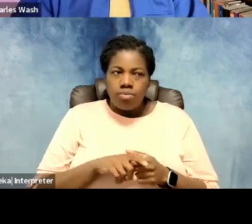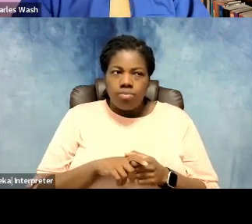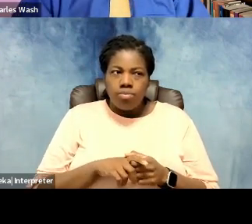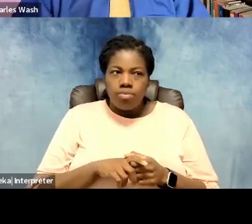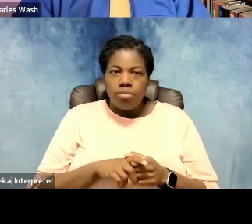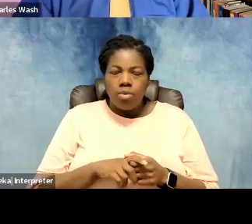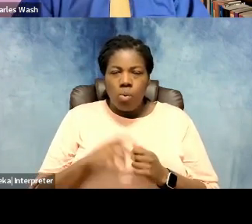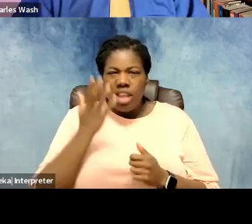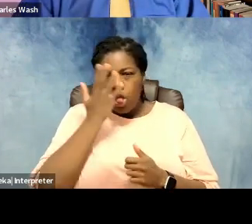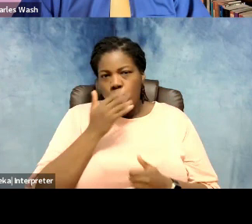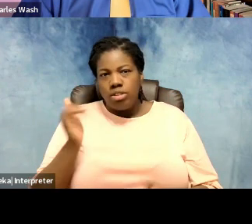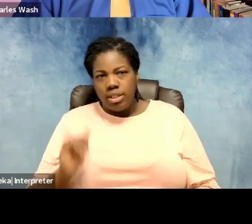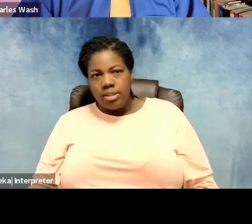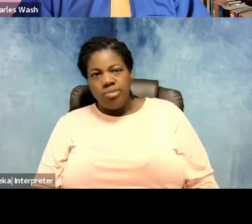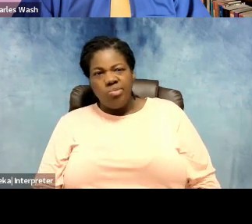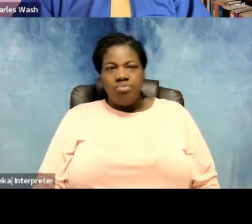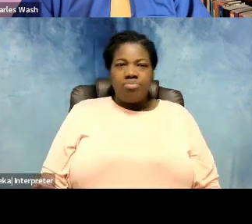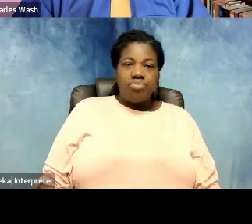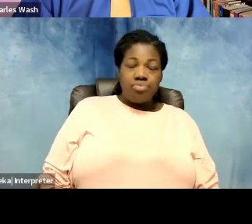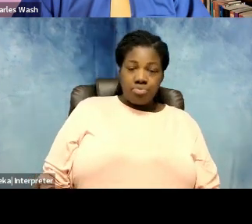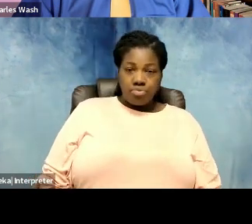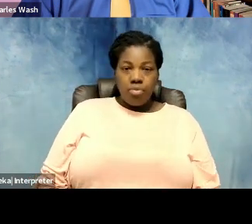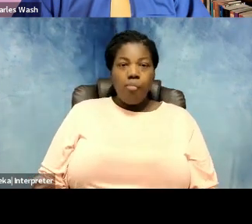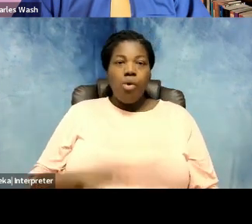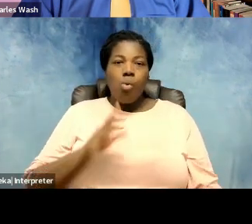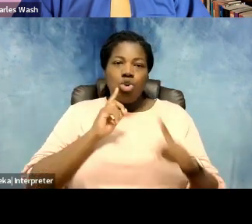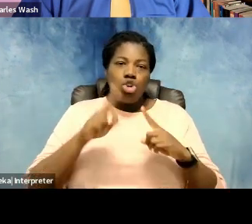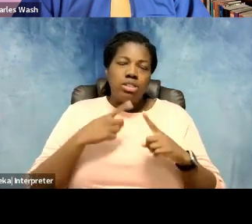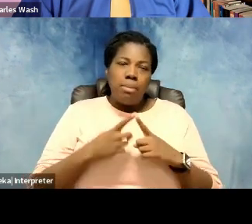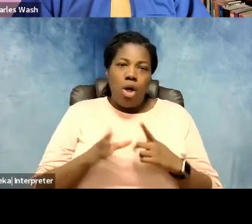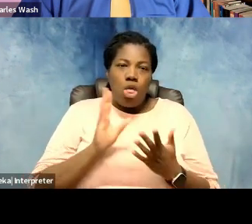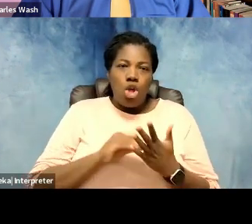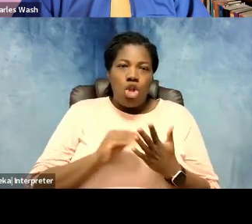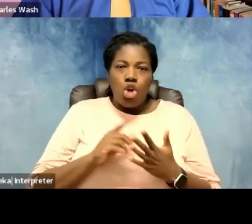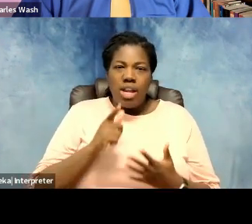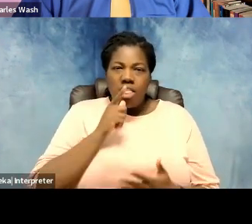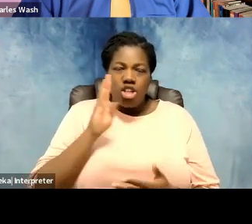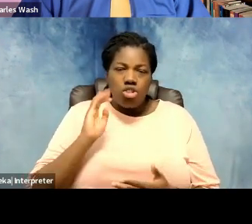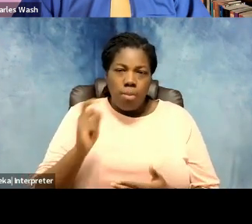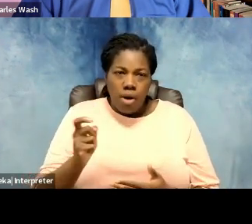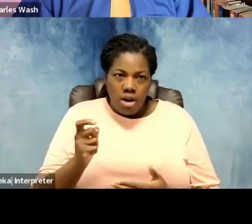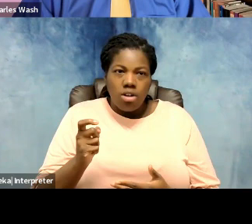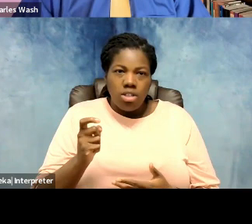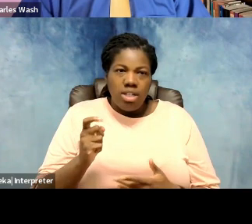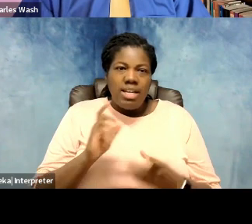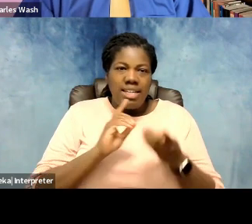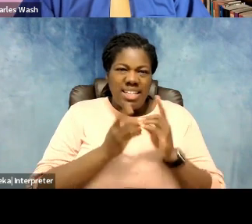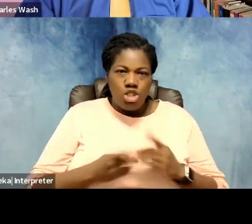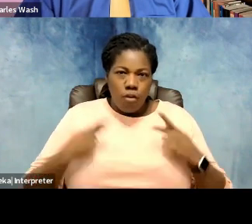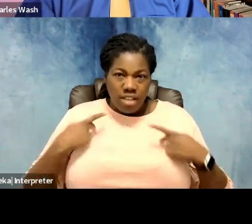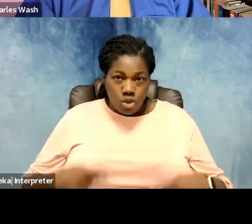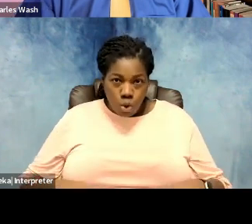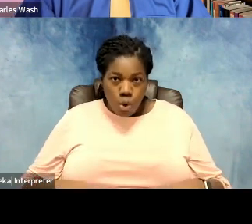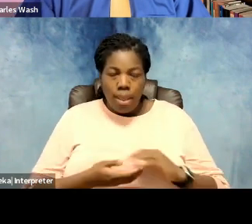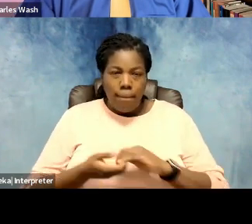what that looks like, right? So, you know, when we talk about this idea of the learning lunchbox, it's really about the digital, physical, and through a partnership model.